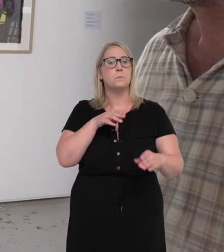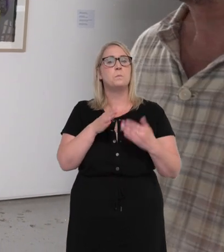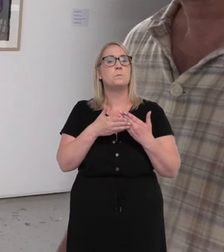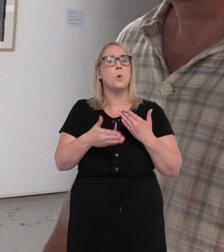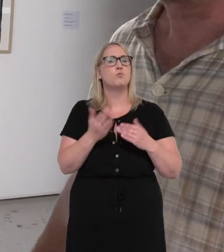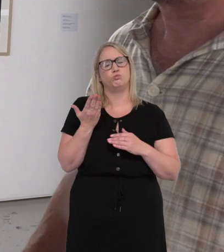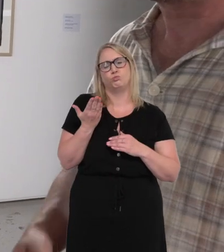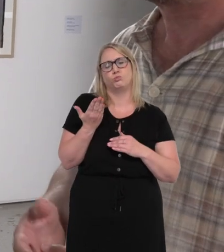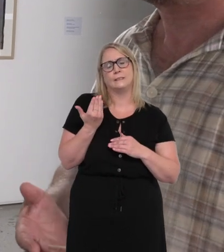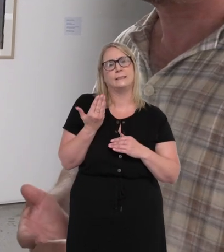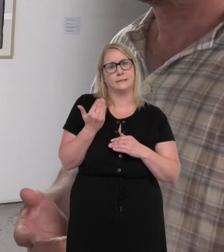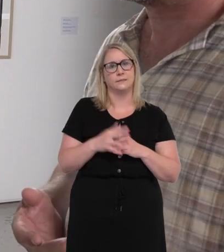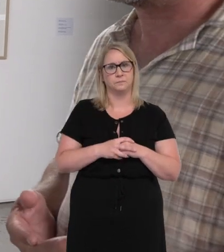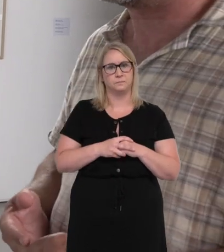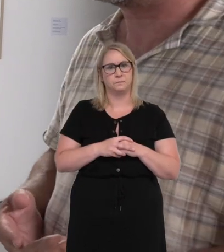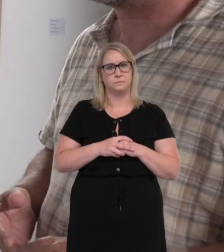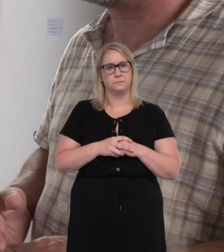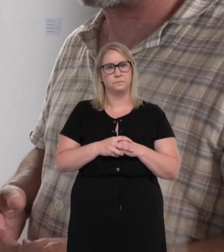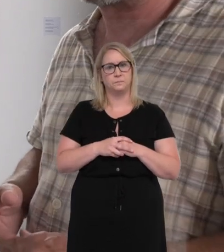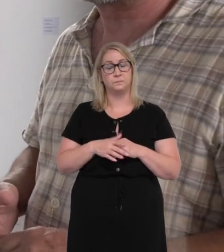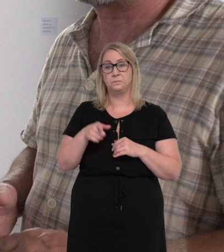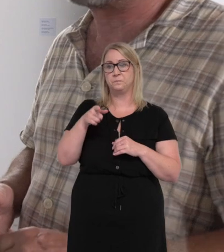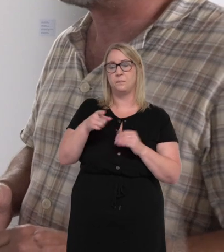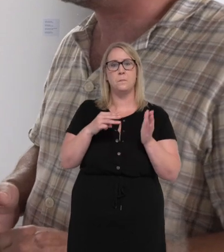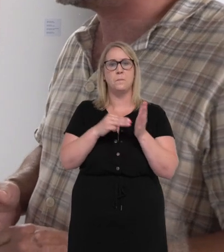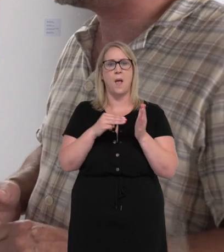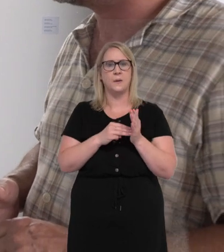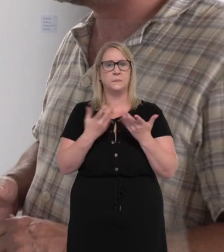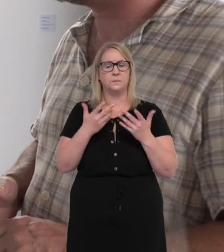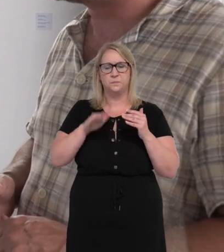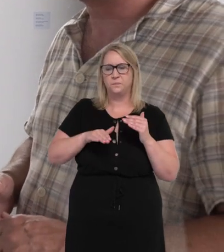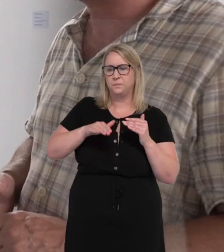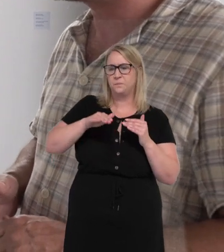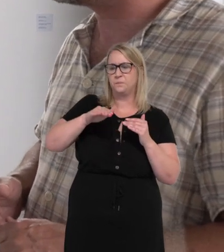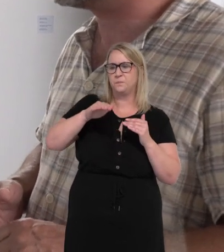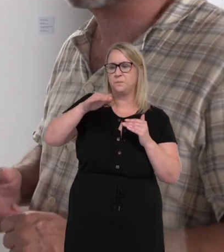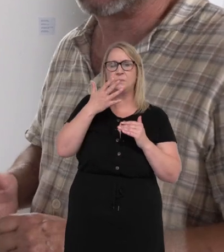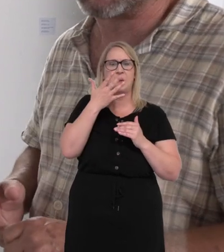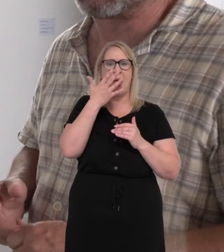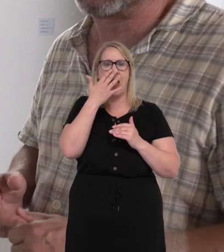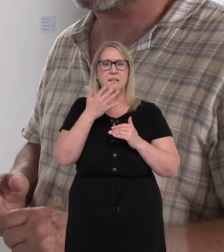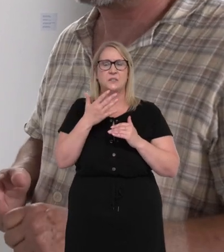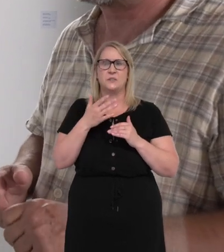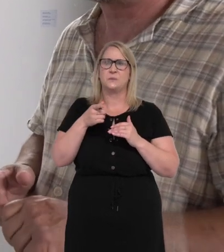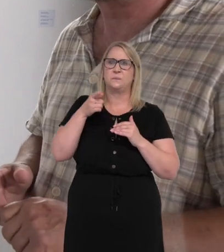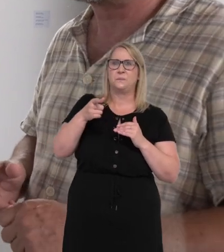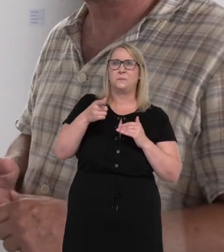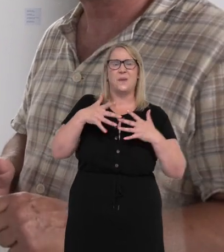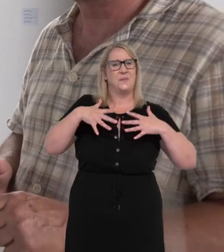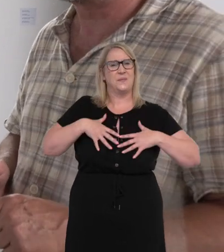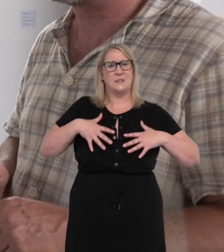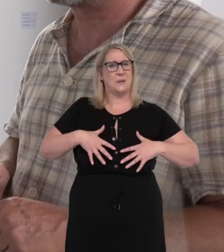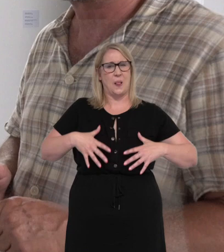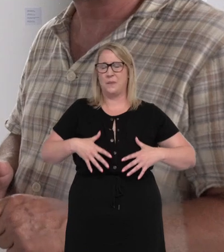He's become, with age, less physically capable, and has